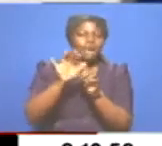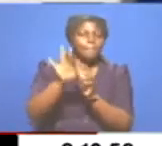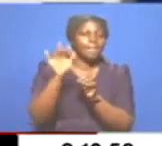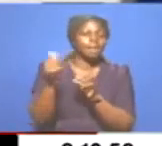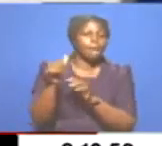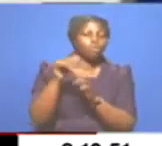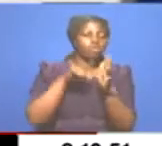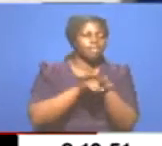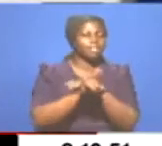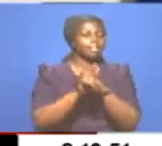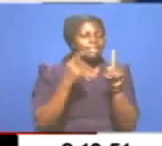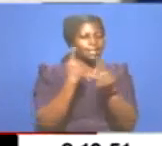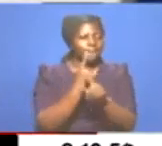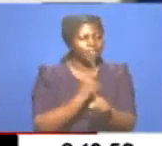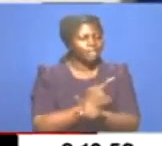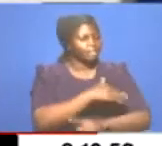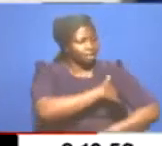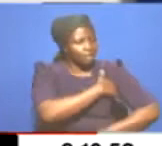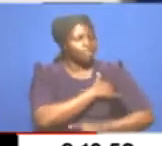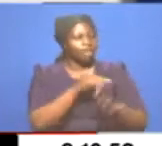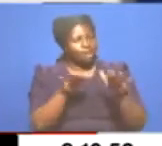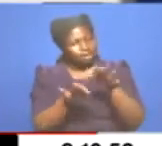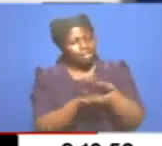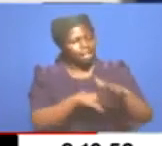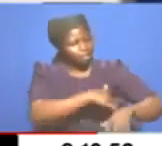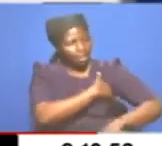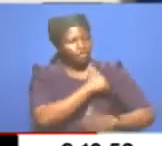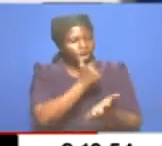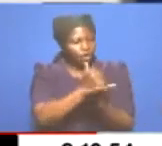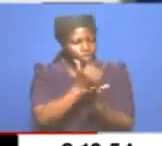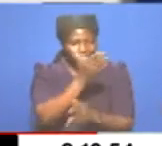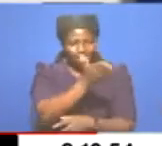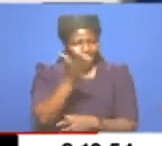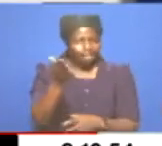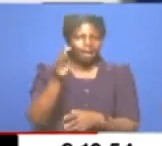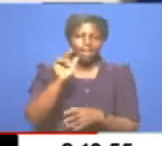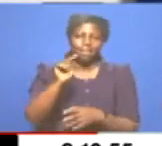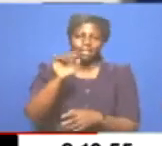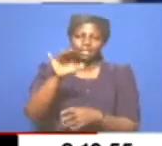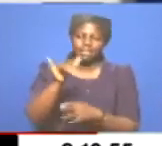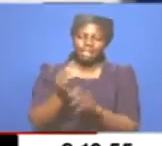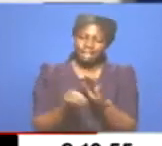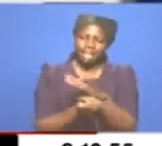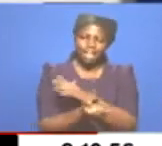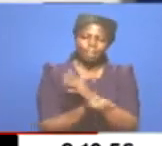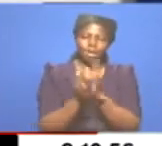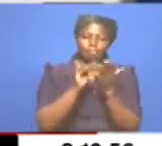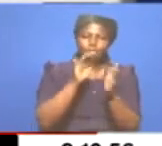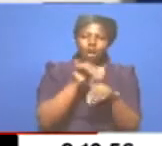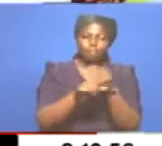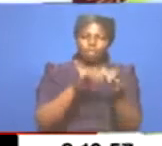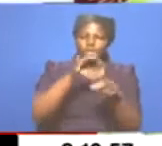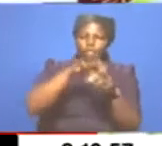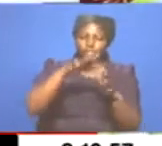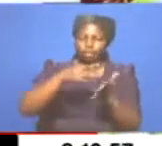and assistant chiefs' offices. Nancy Okware with details on the voter registration situation across the county.